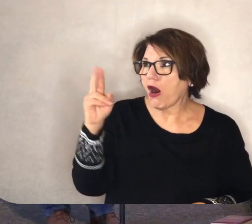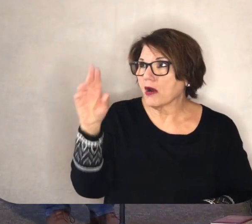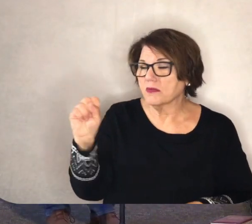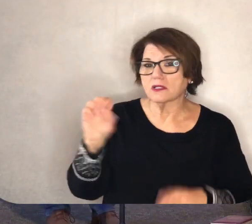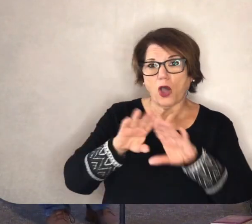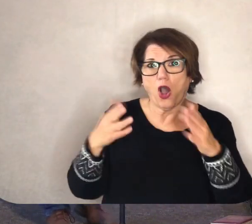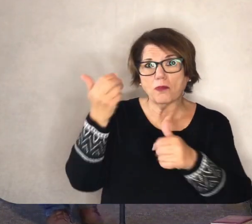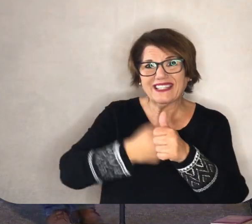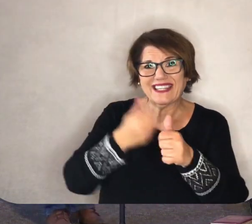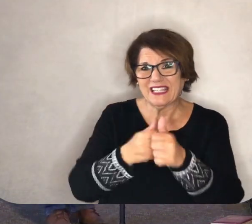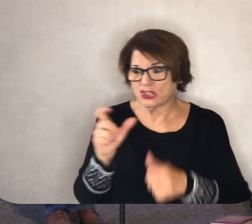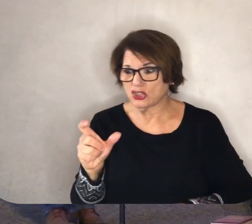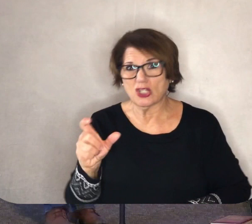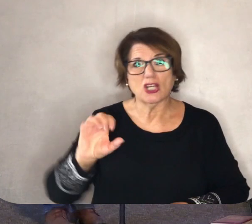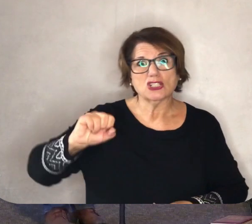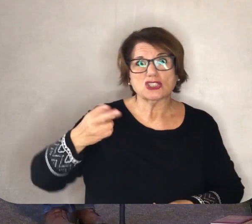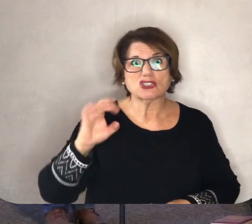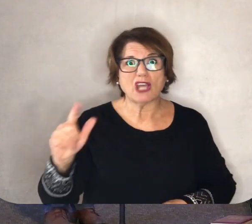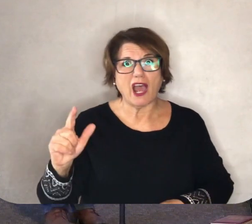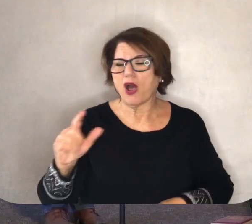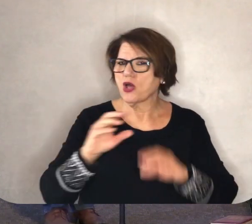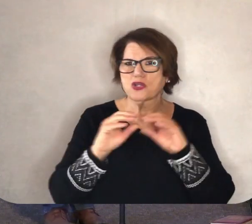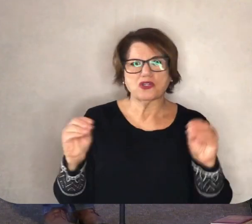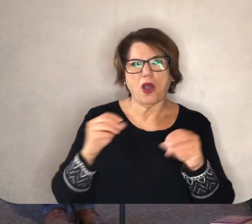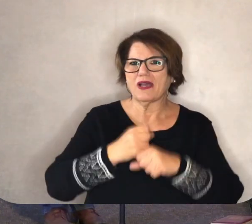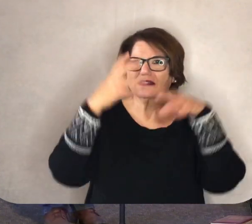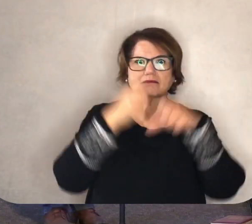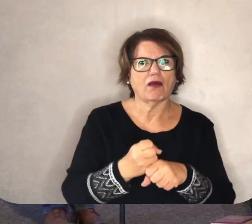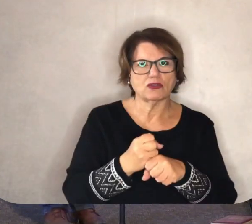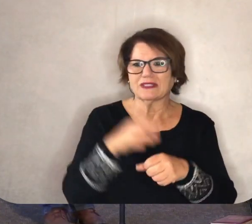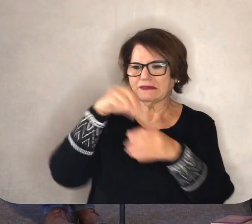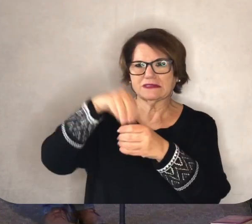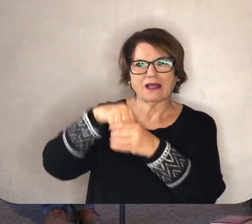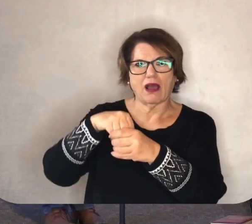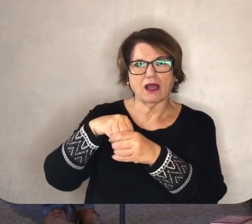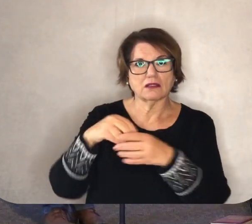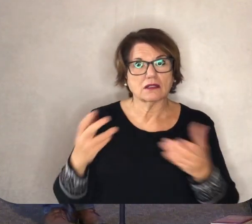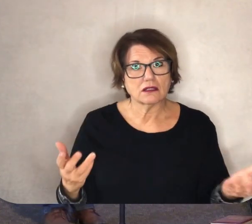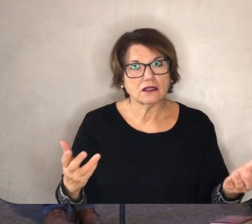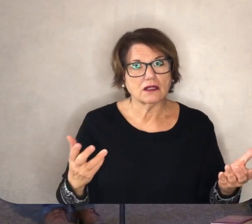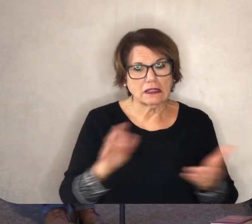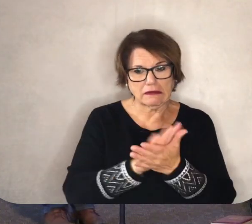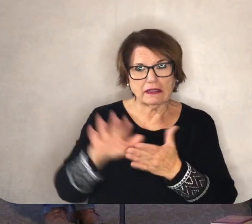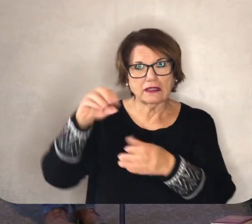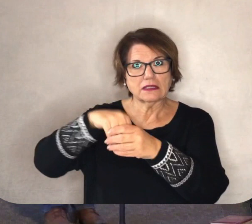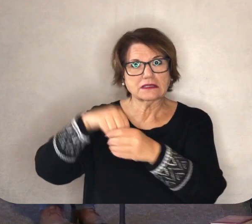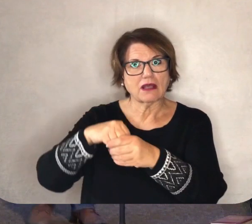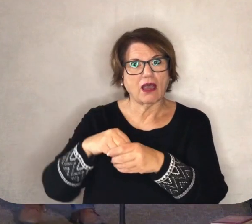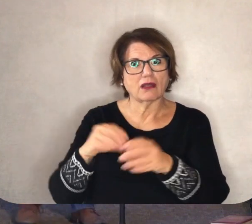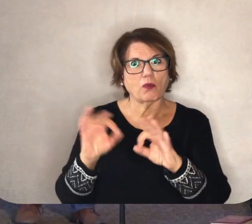those shells, they found no explosive charge. They were as clean as a whistle and just as